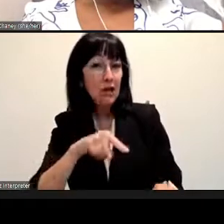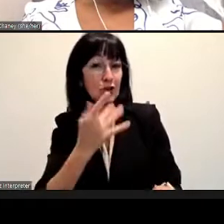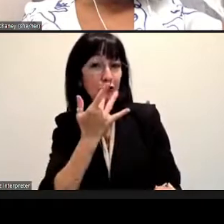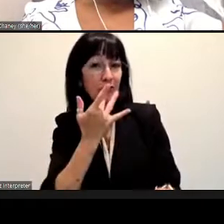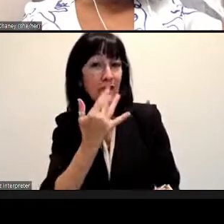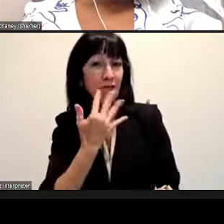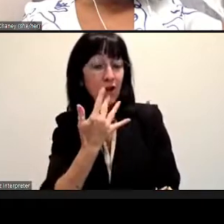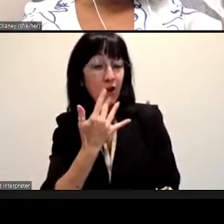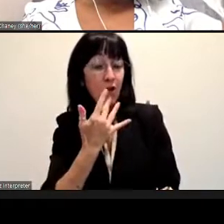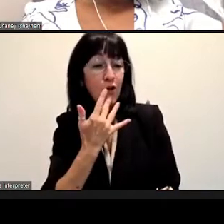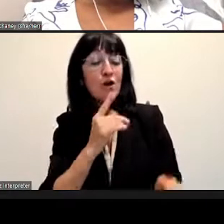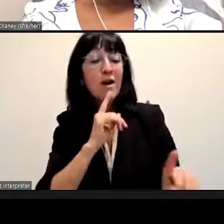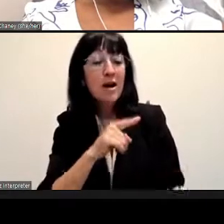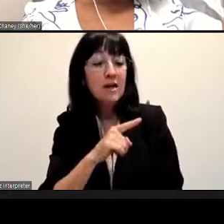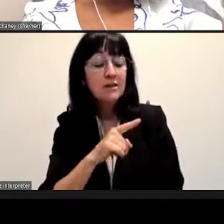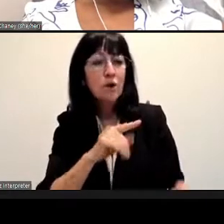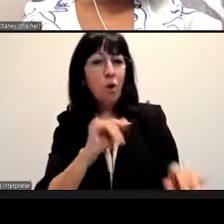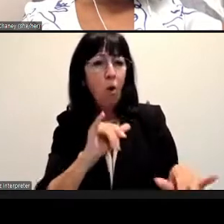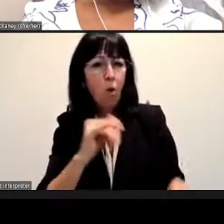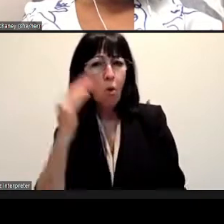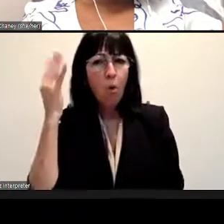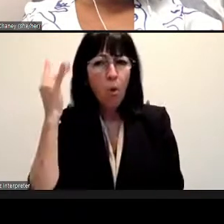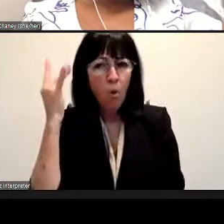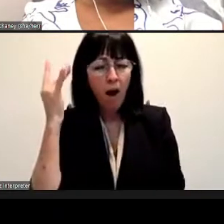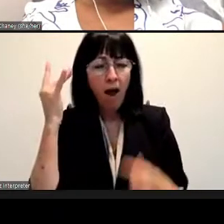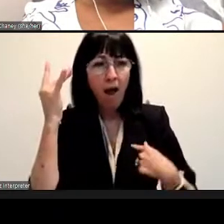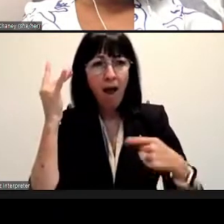think. I have to think about why is this my favorite color?